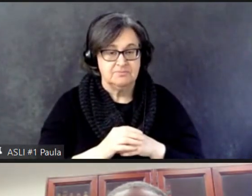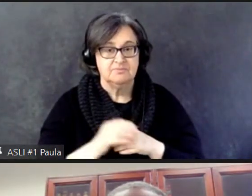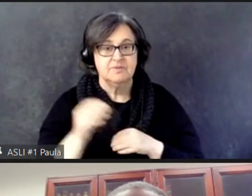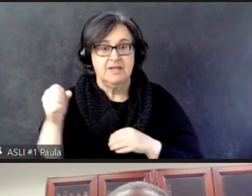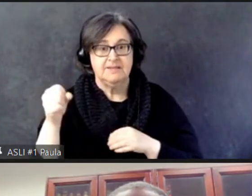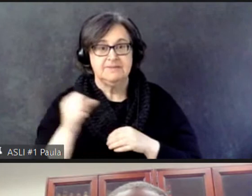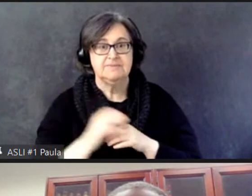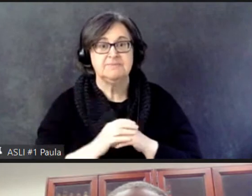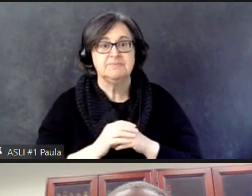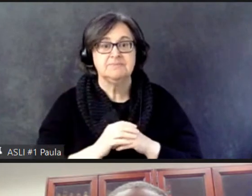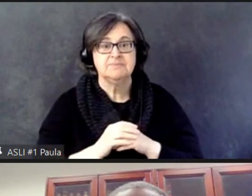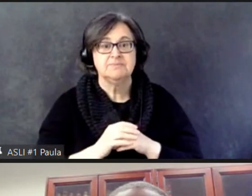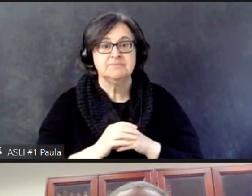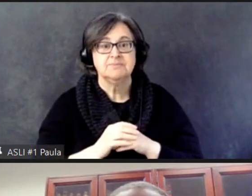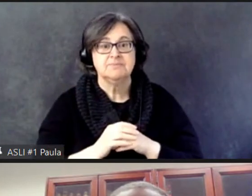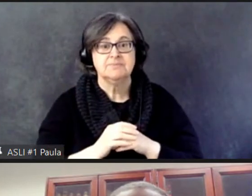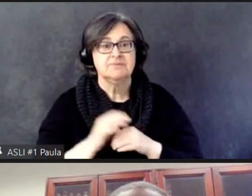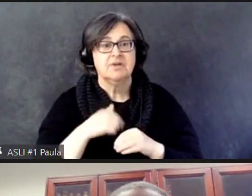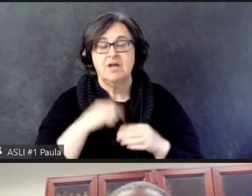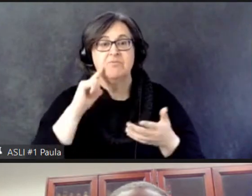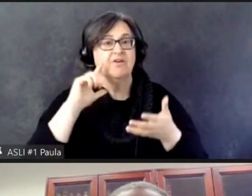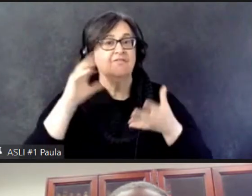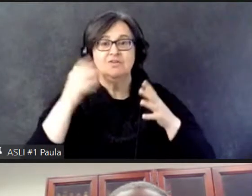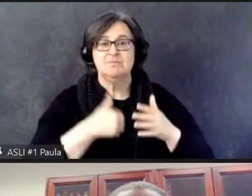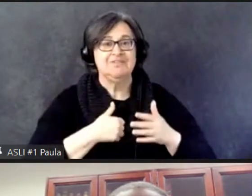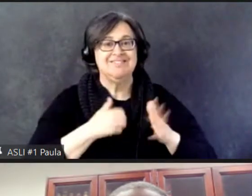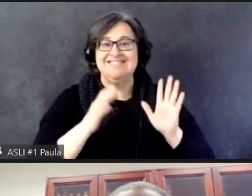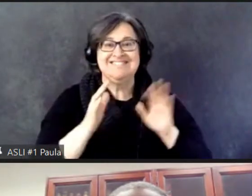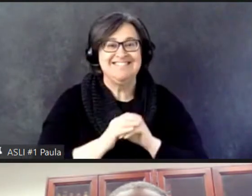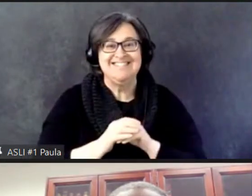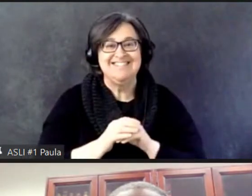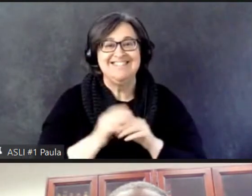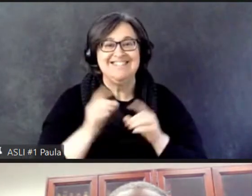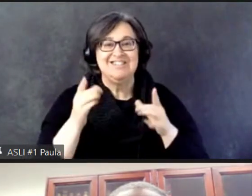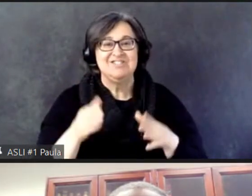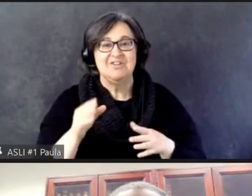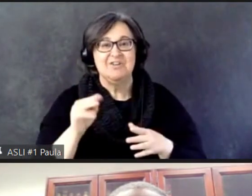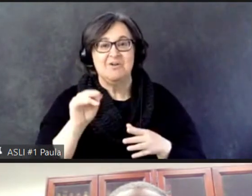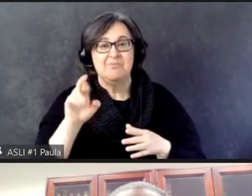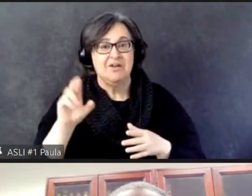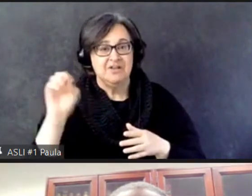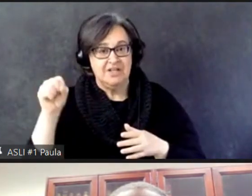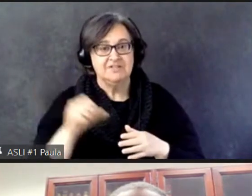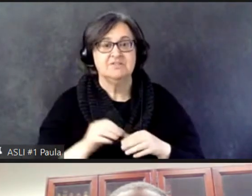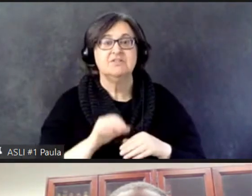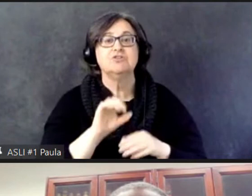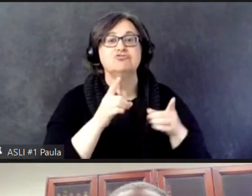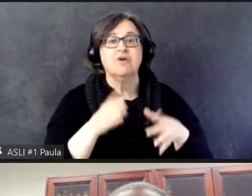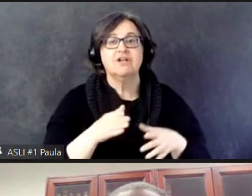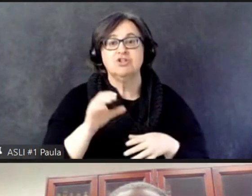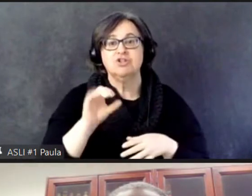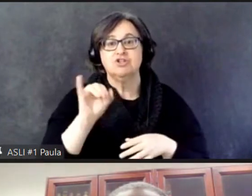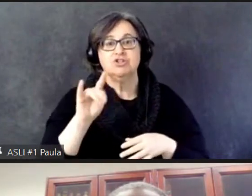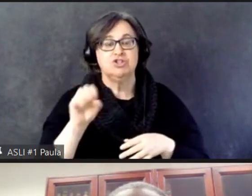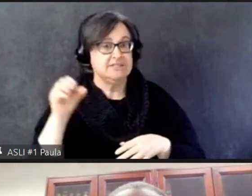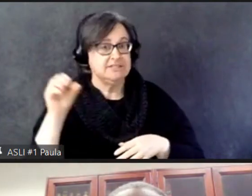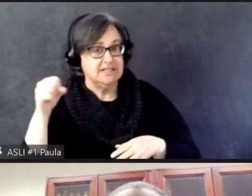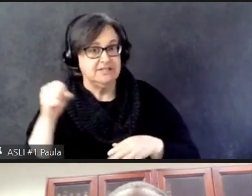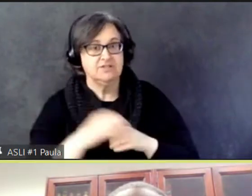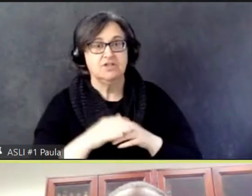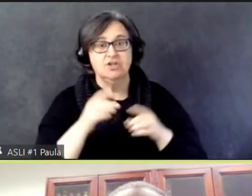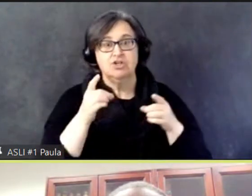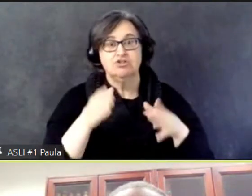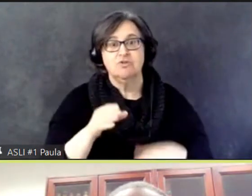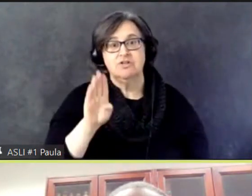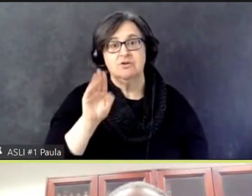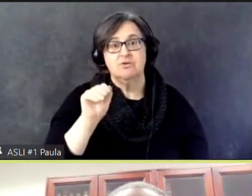Yes. Yeah, okay, I'm a little bit confused myself. Okay, Director Miller, we've got Director Jakes. Yes. Director Barkley.